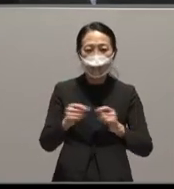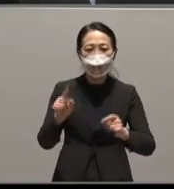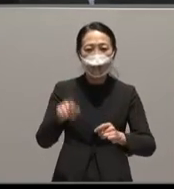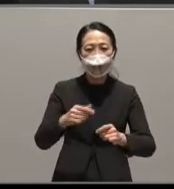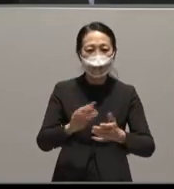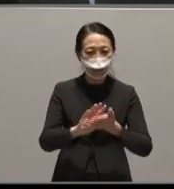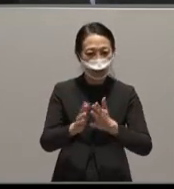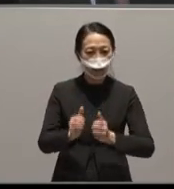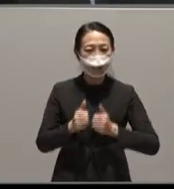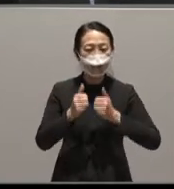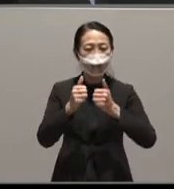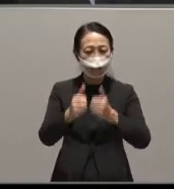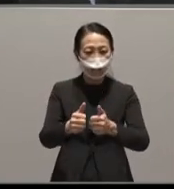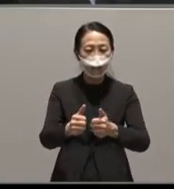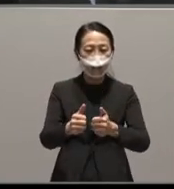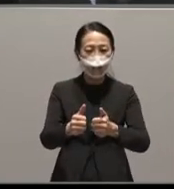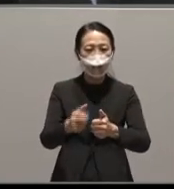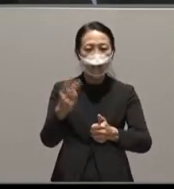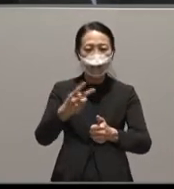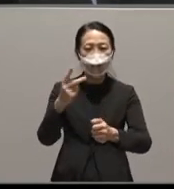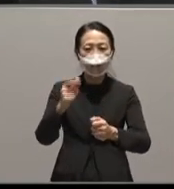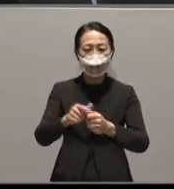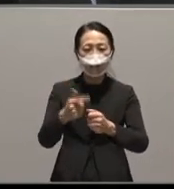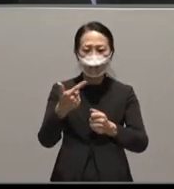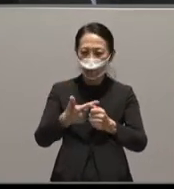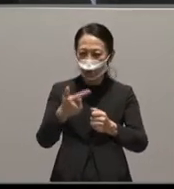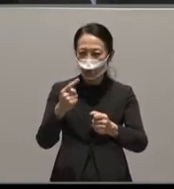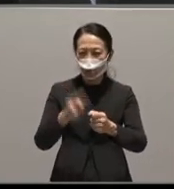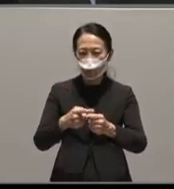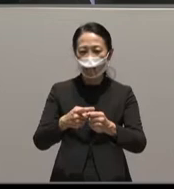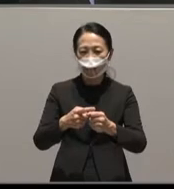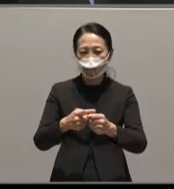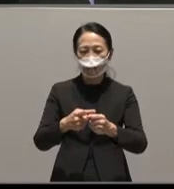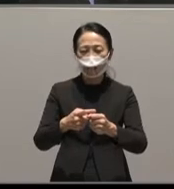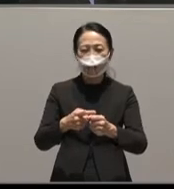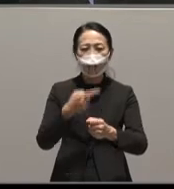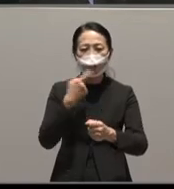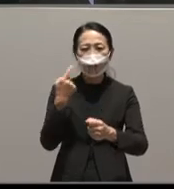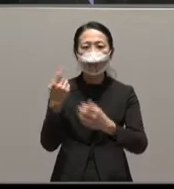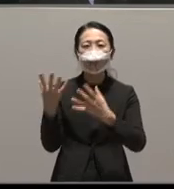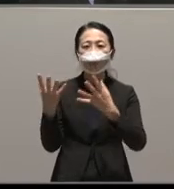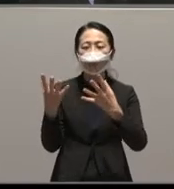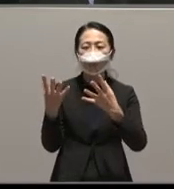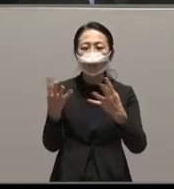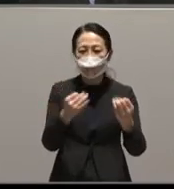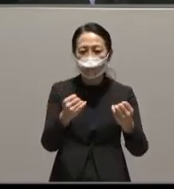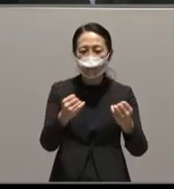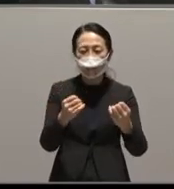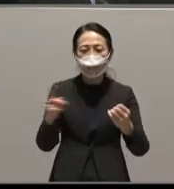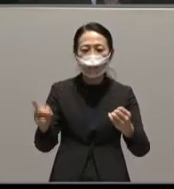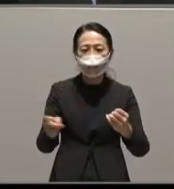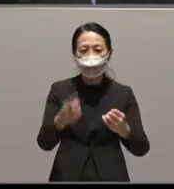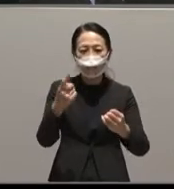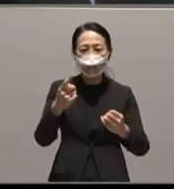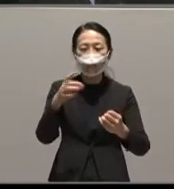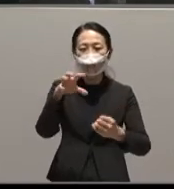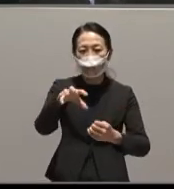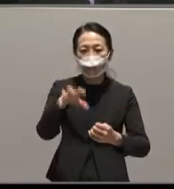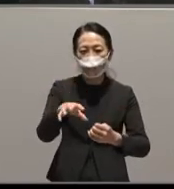2004. And I did the world's first forest bathing experiment in Iyama, Nagano in 2005. And then in